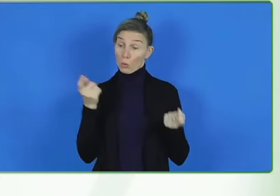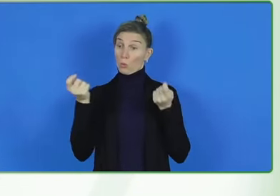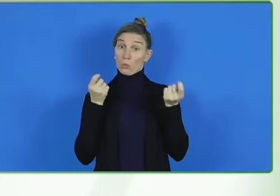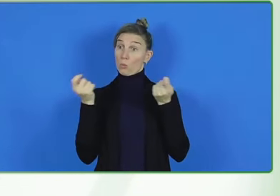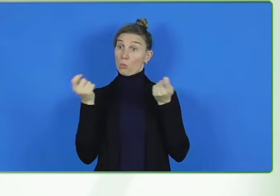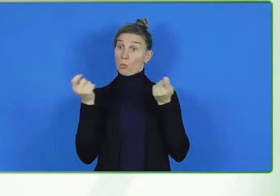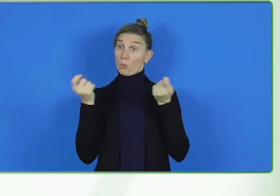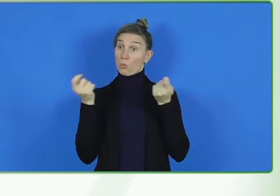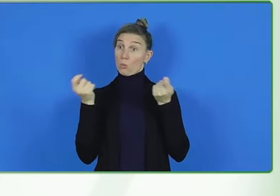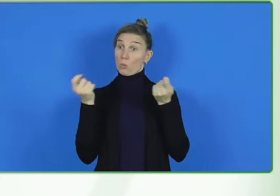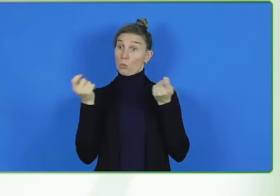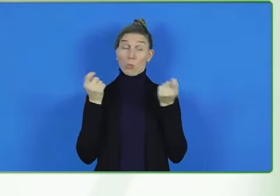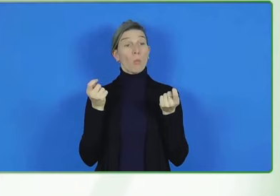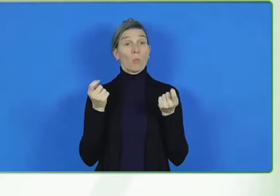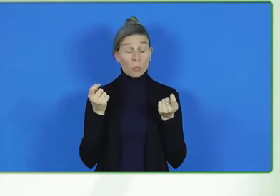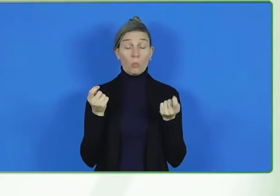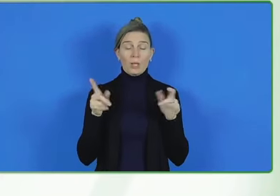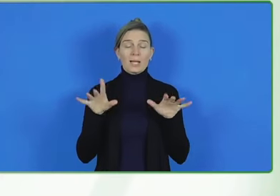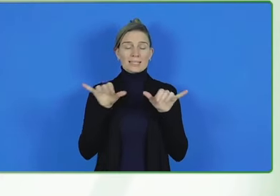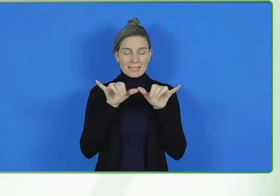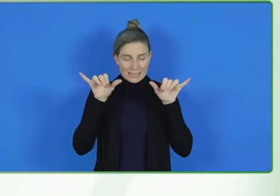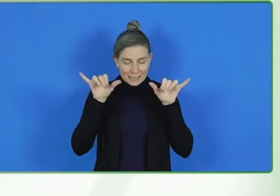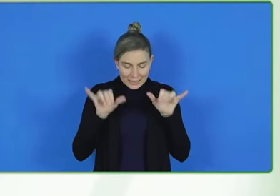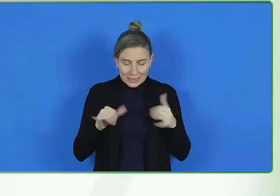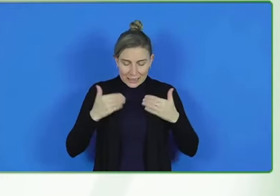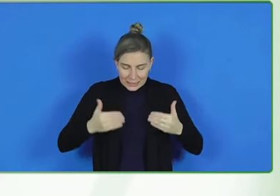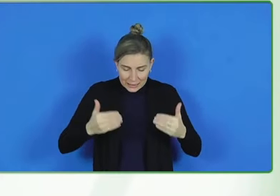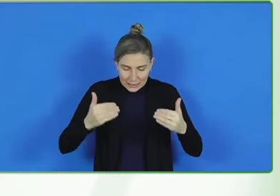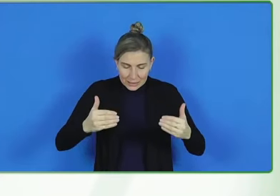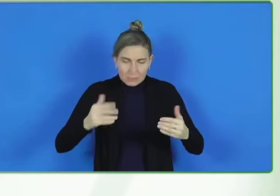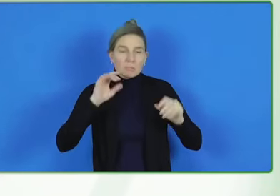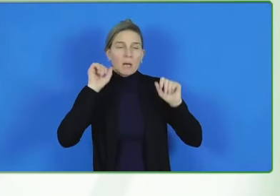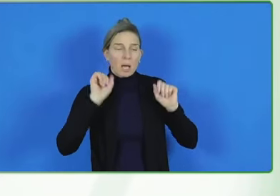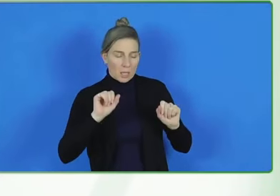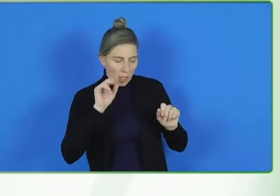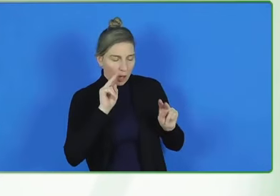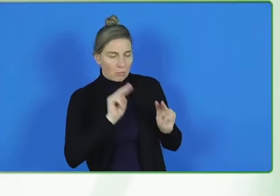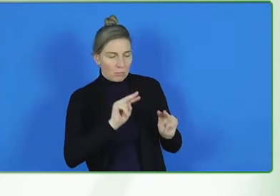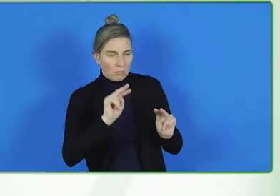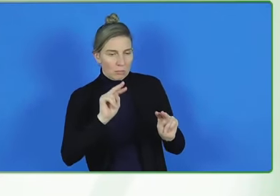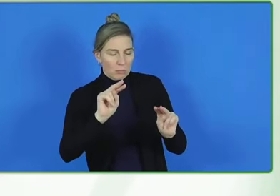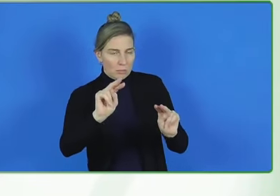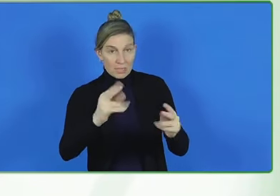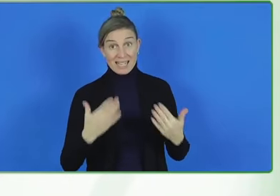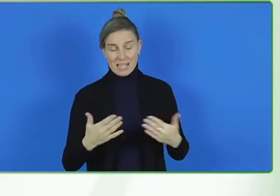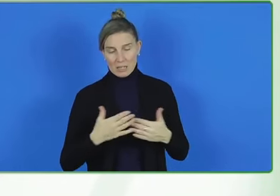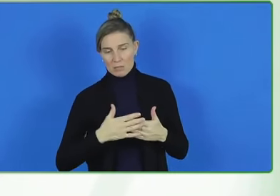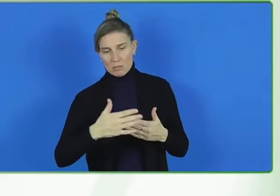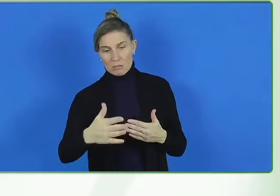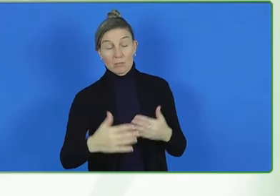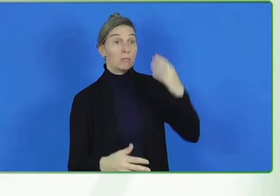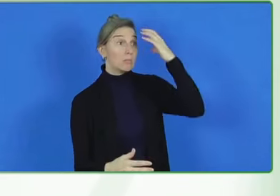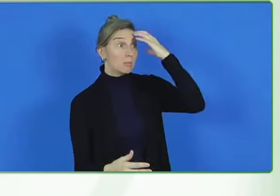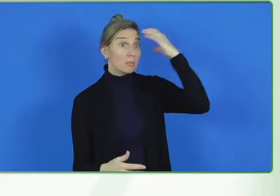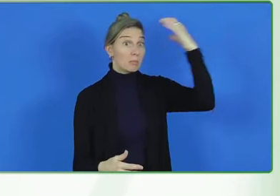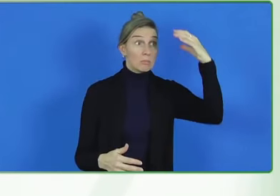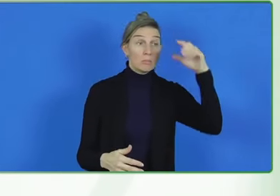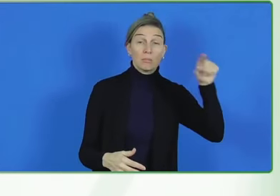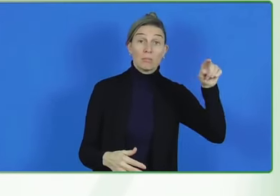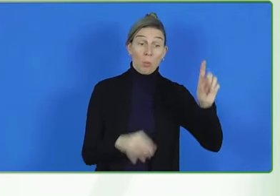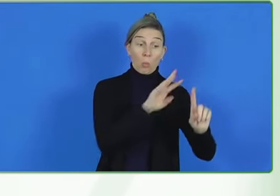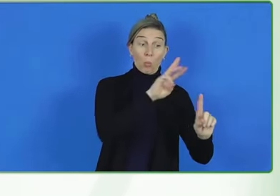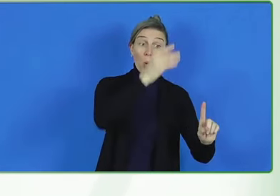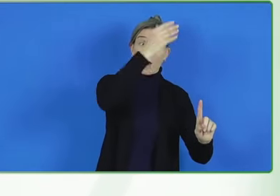are systematically monitored. Every public entity have to upload on its website